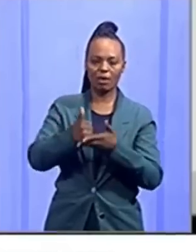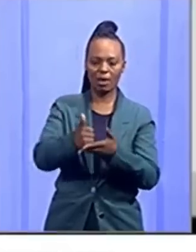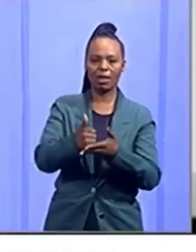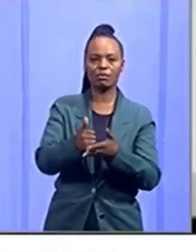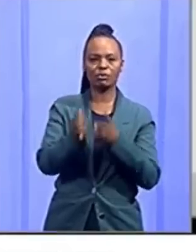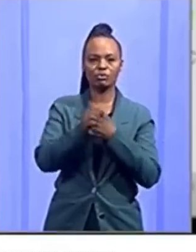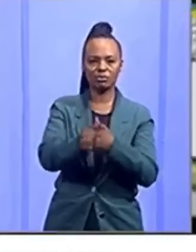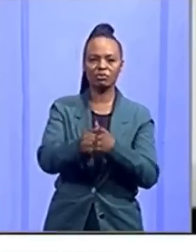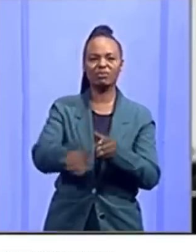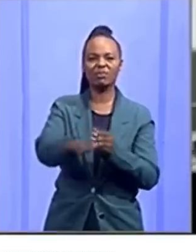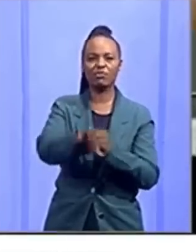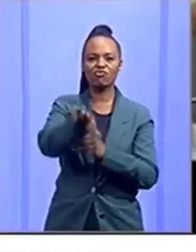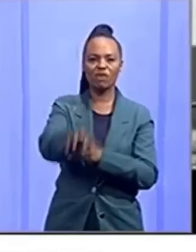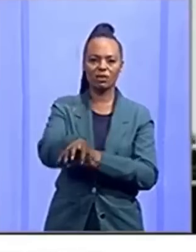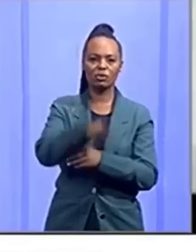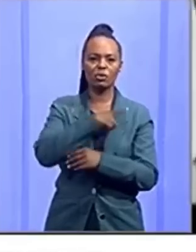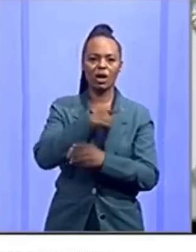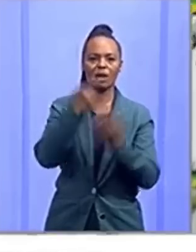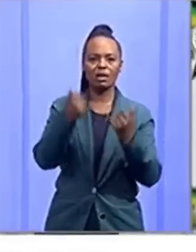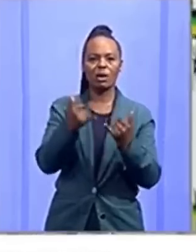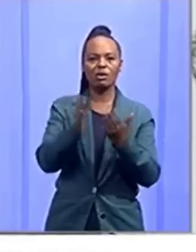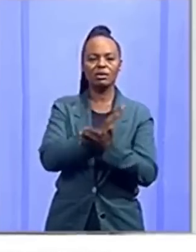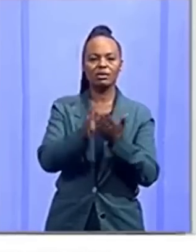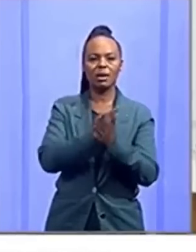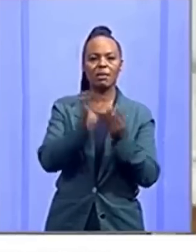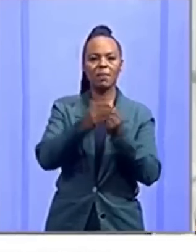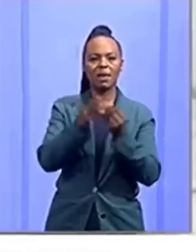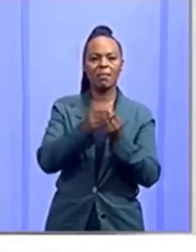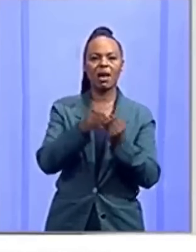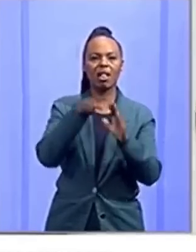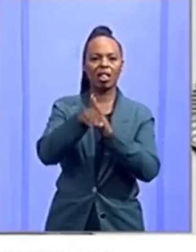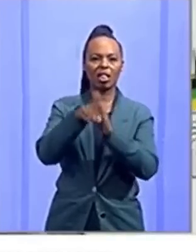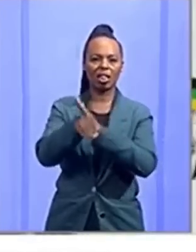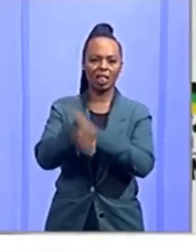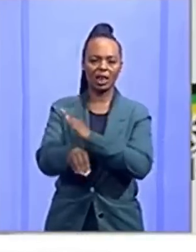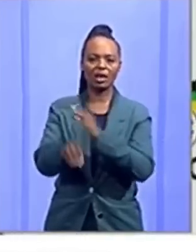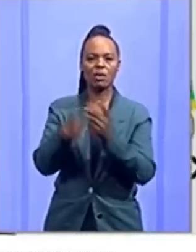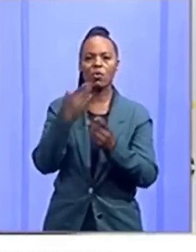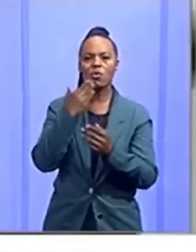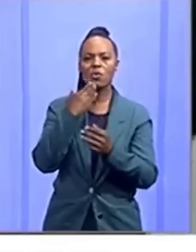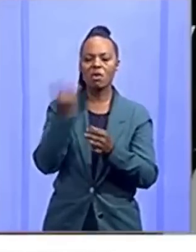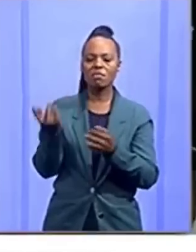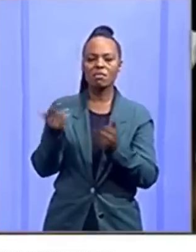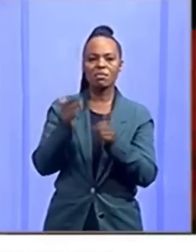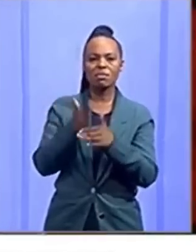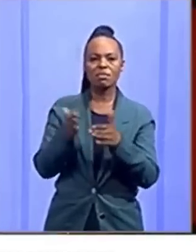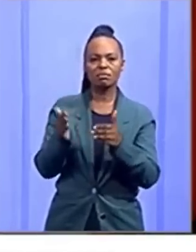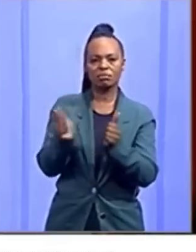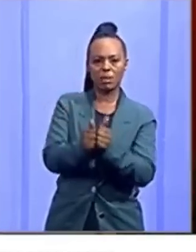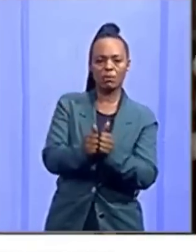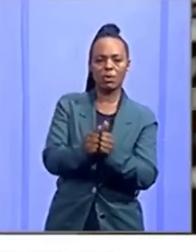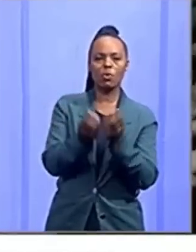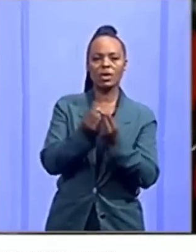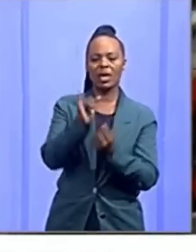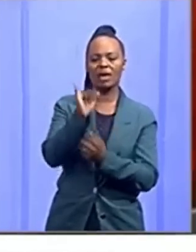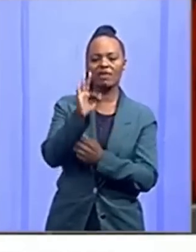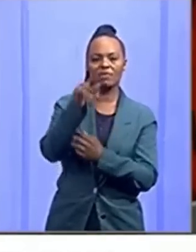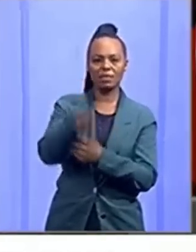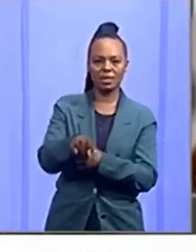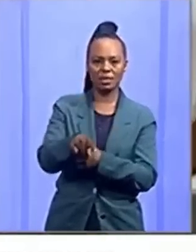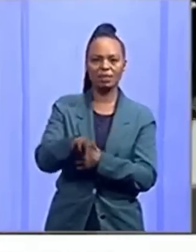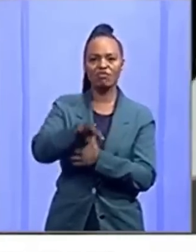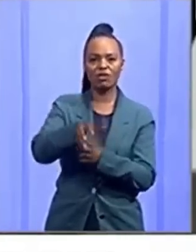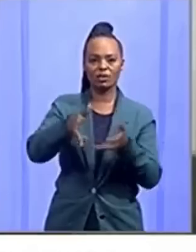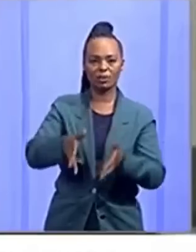porofense jaaka lekoko le ntse le latlhegelwa ke ditokololo tse di nyalantseng le IFP mo ditlhophong tlaleletso tsa porofense